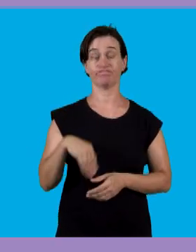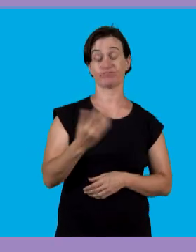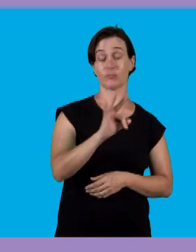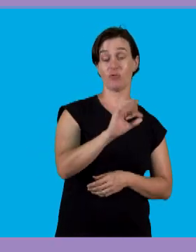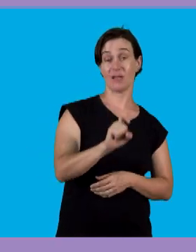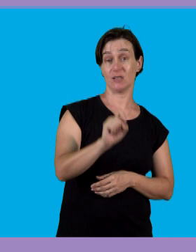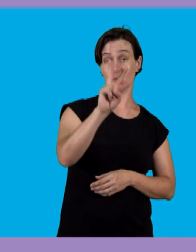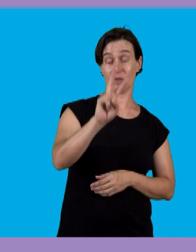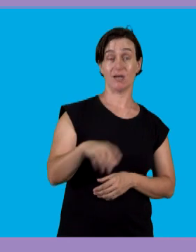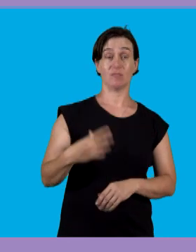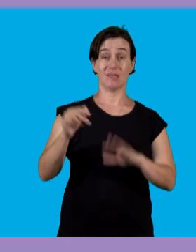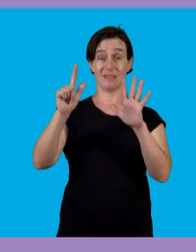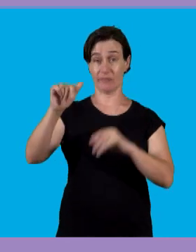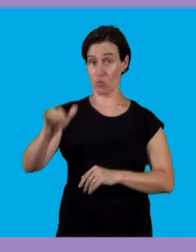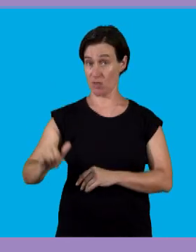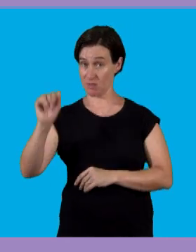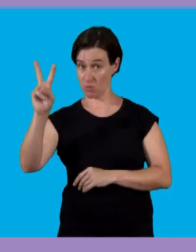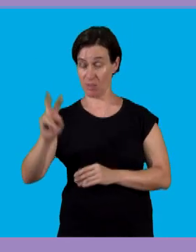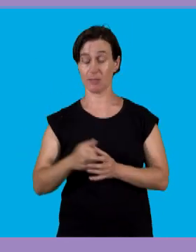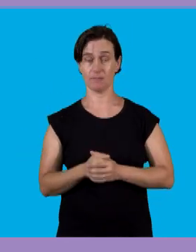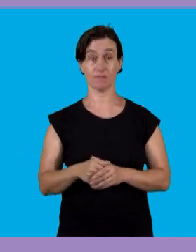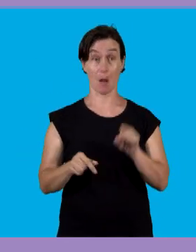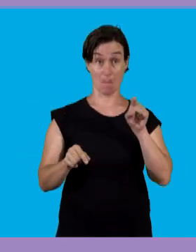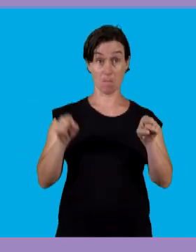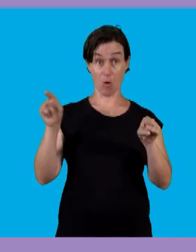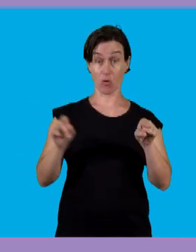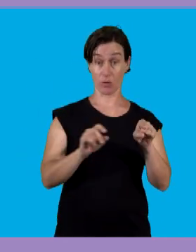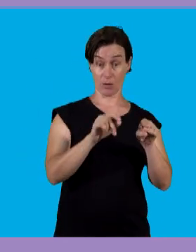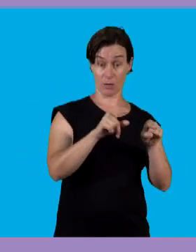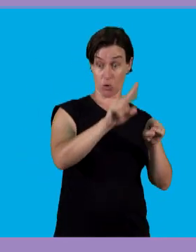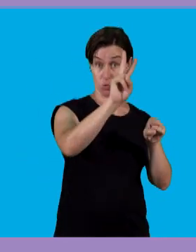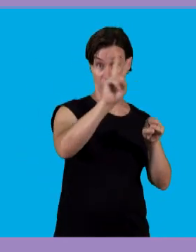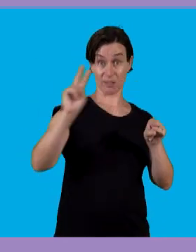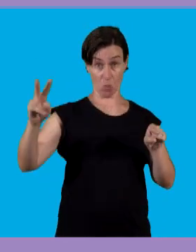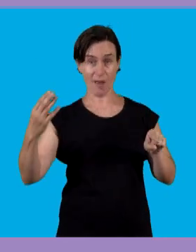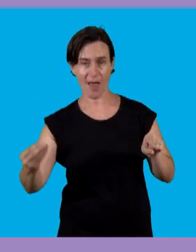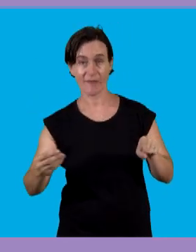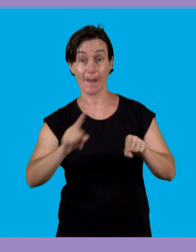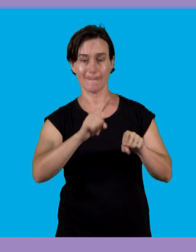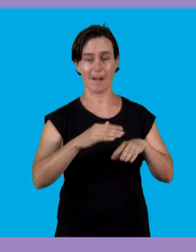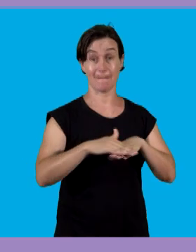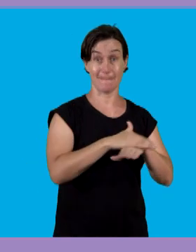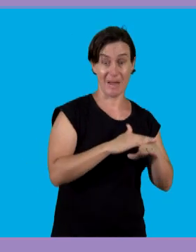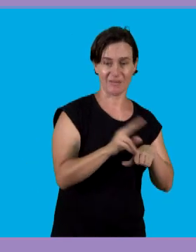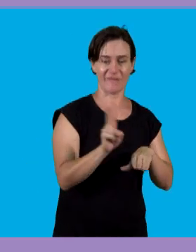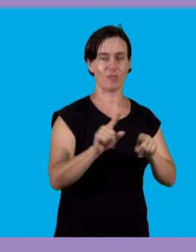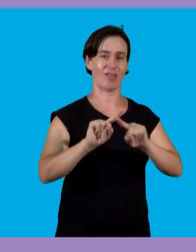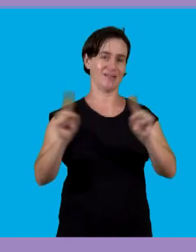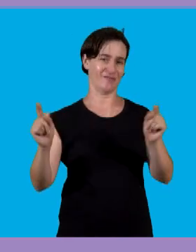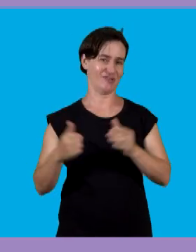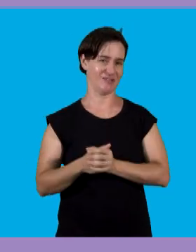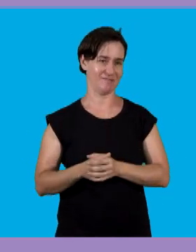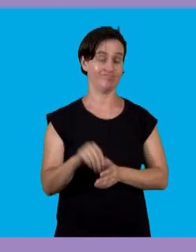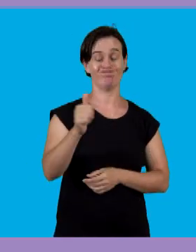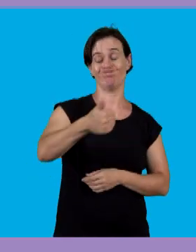squared and 7y squared. They both have squared, but they do not have the same variable.